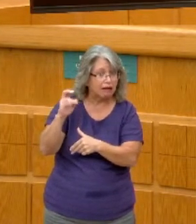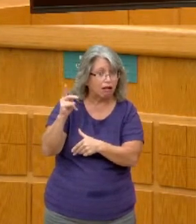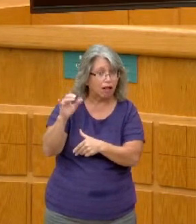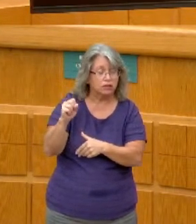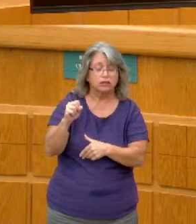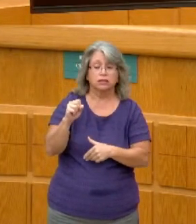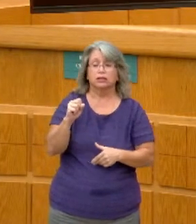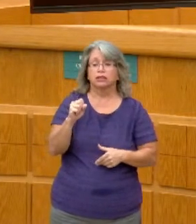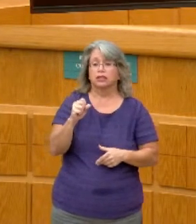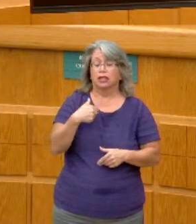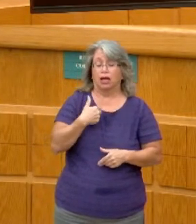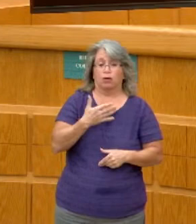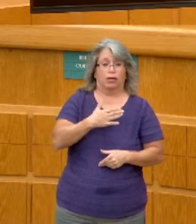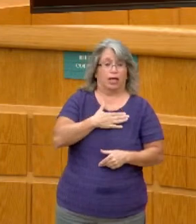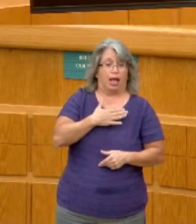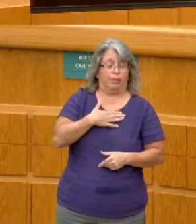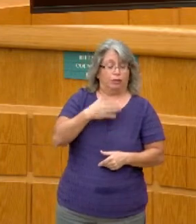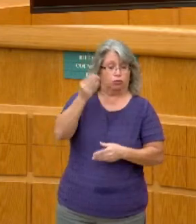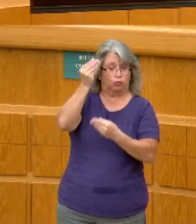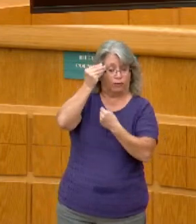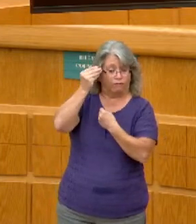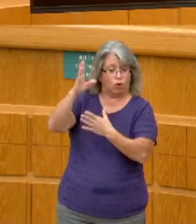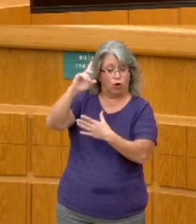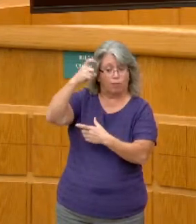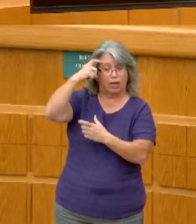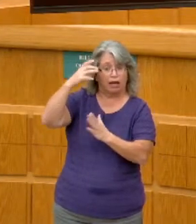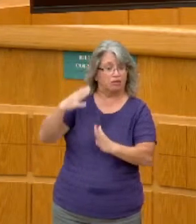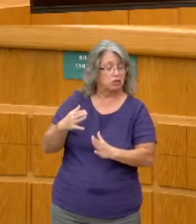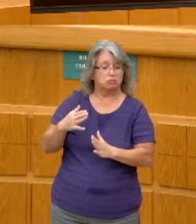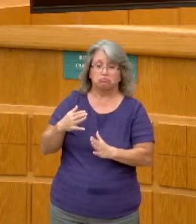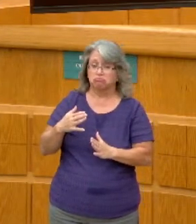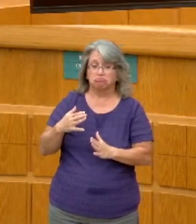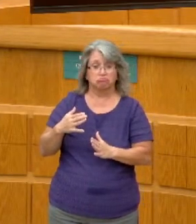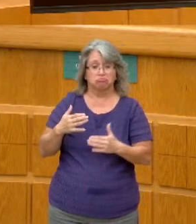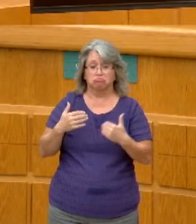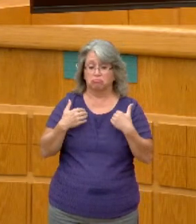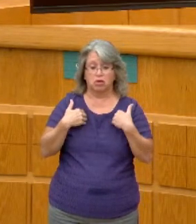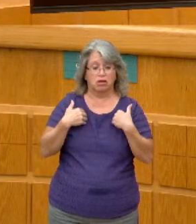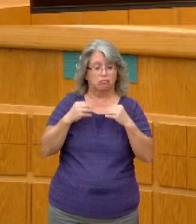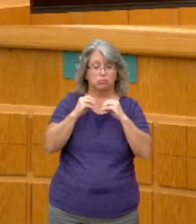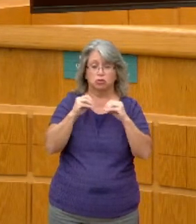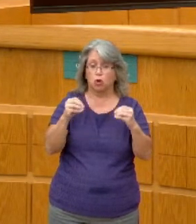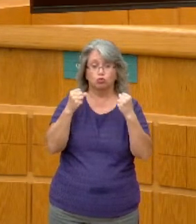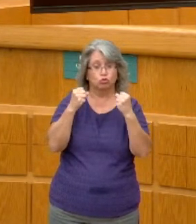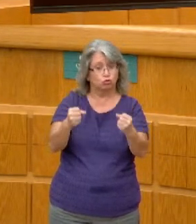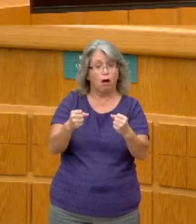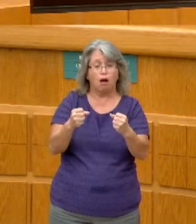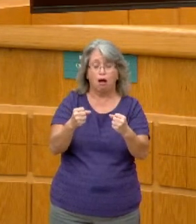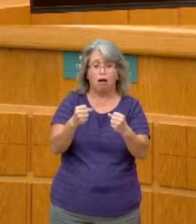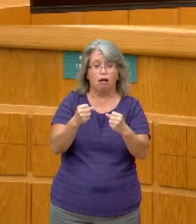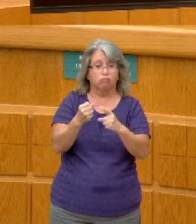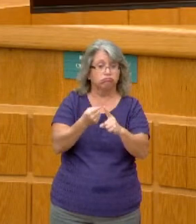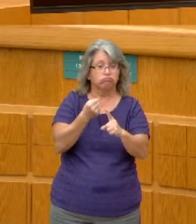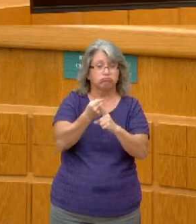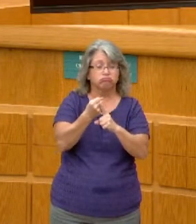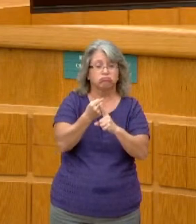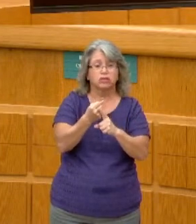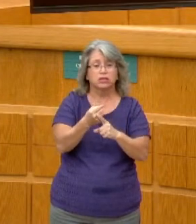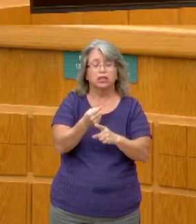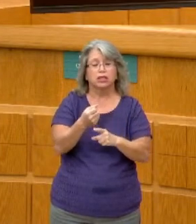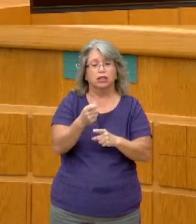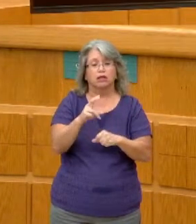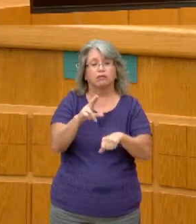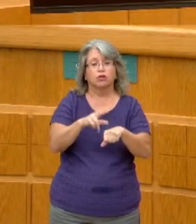to say that, and to him as well, that we did not have any strong effects other than, of course, the surge